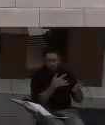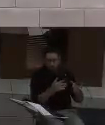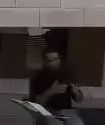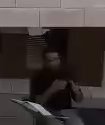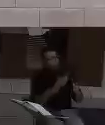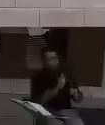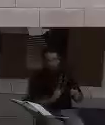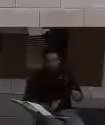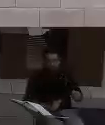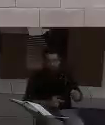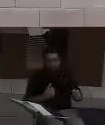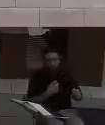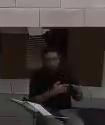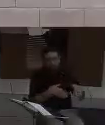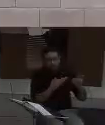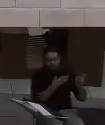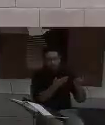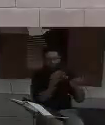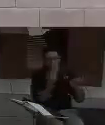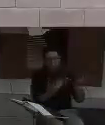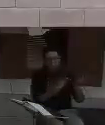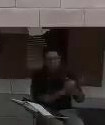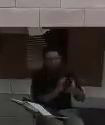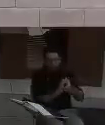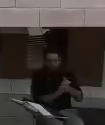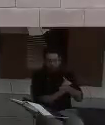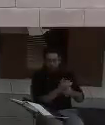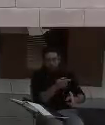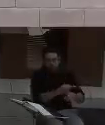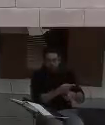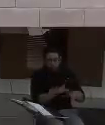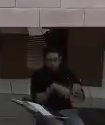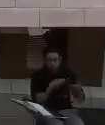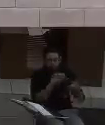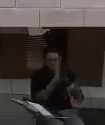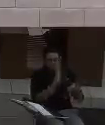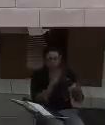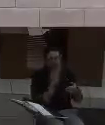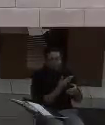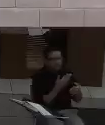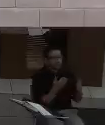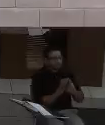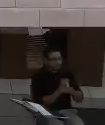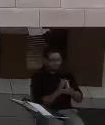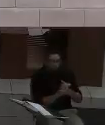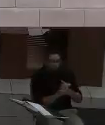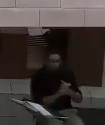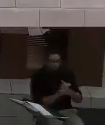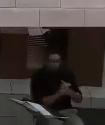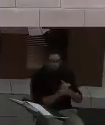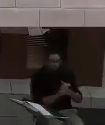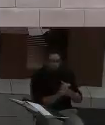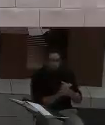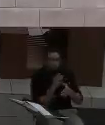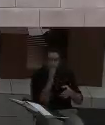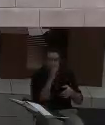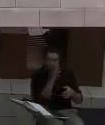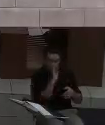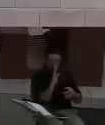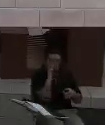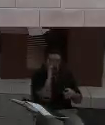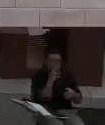us give thanks and praise. It is right to give God thanks and praise. Blessed are you, Lord our God, creator and sovereign